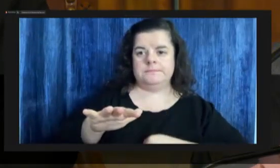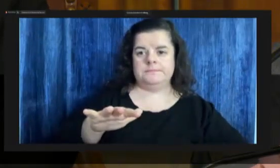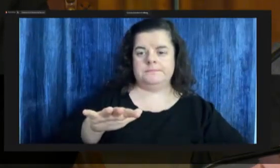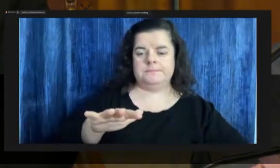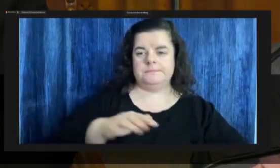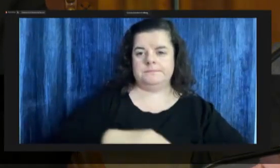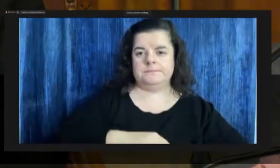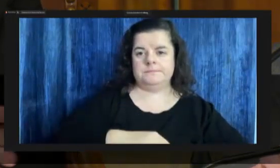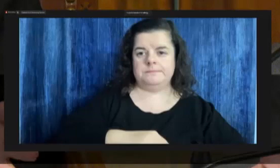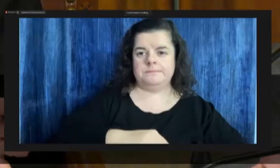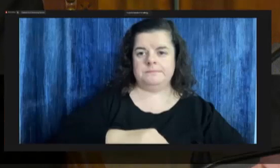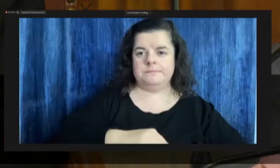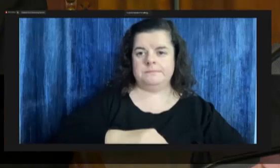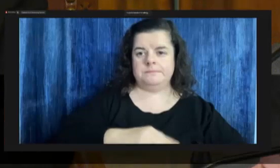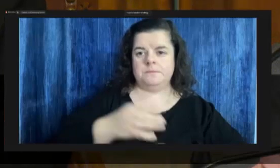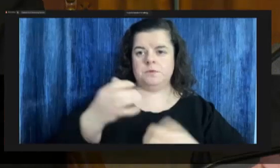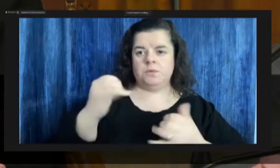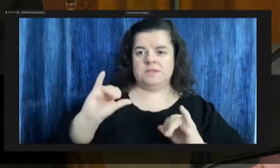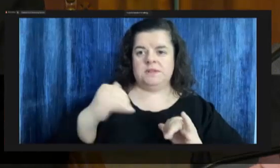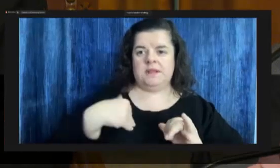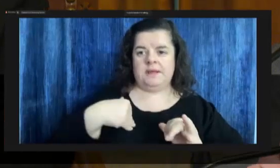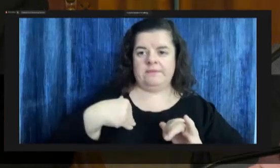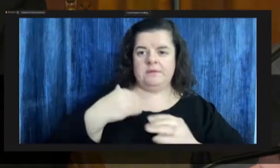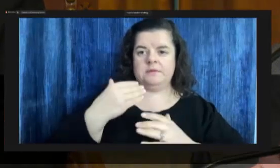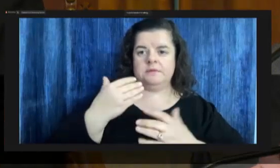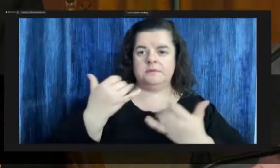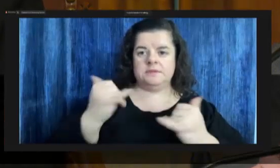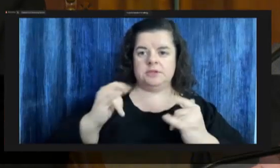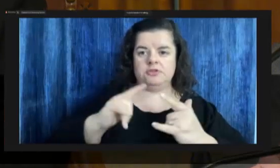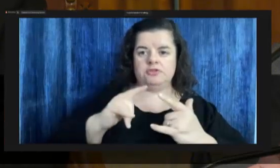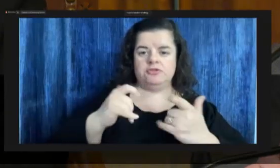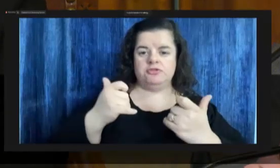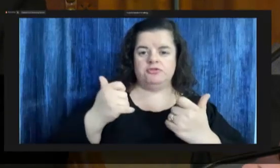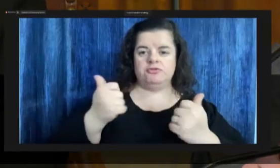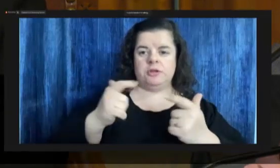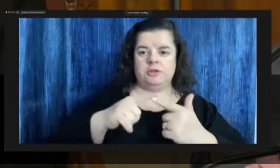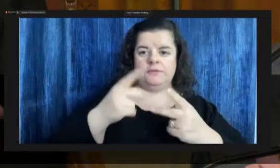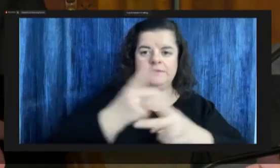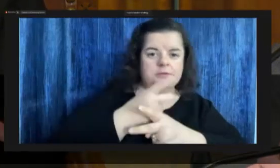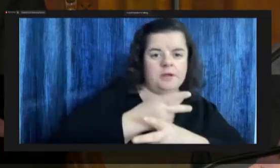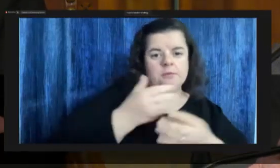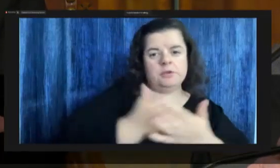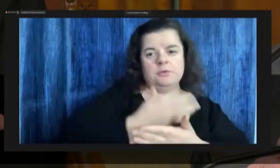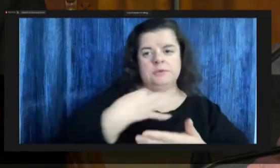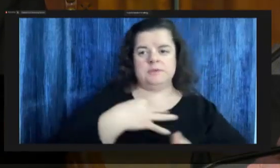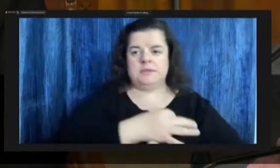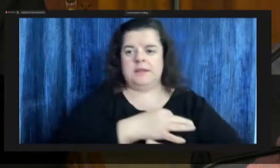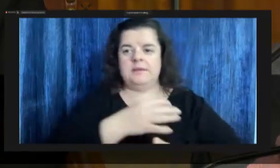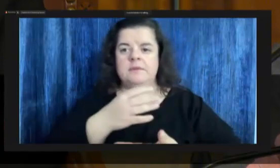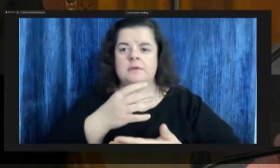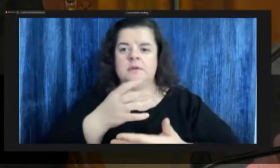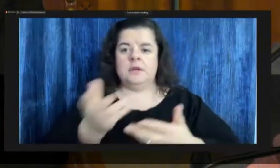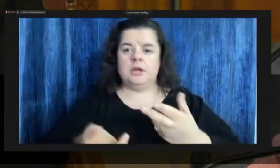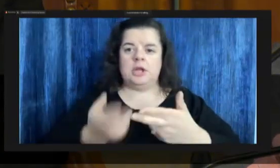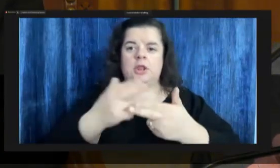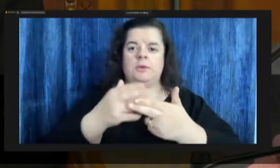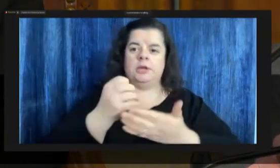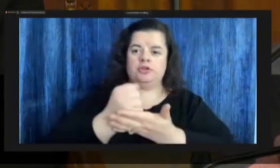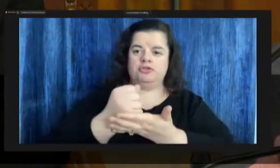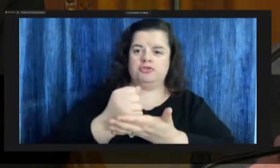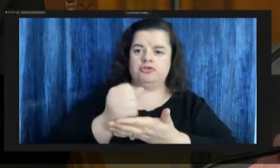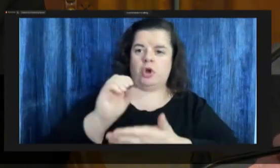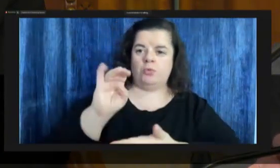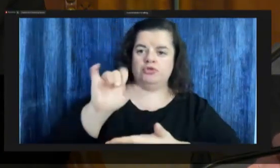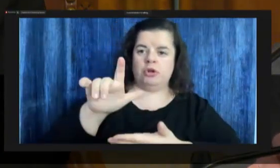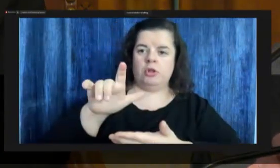And it seems like we're still settling out with the new staffing that we've had, including a social worker, right? To